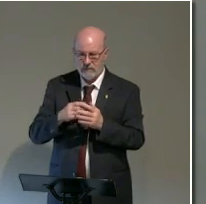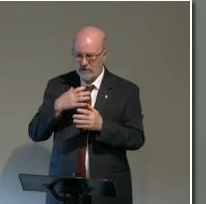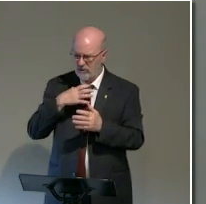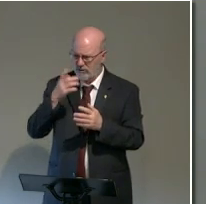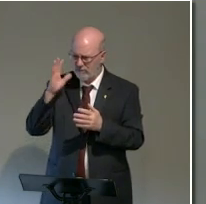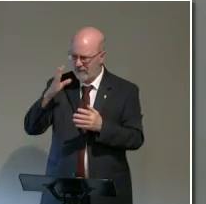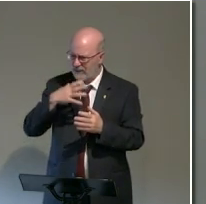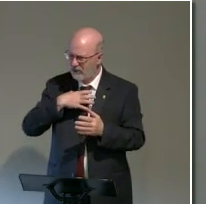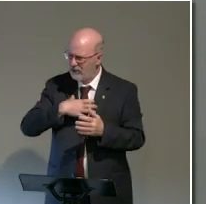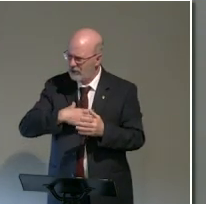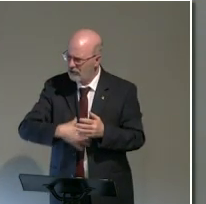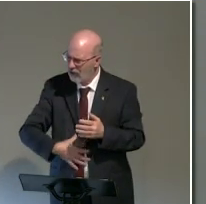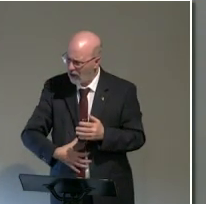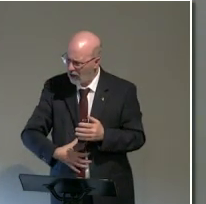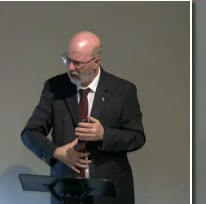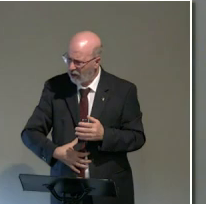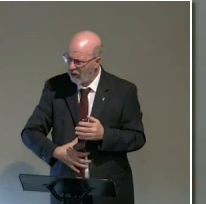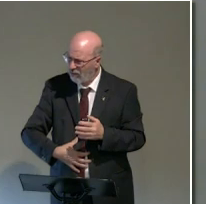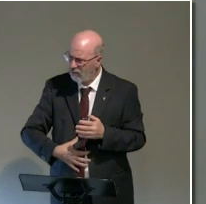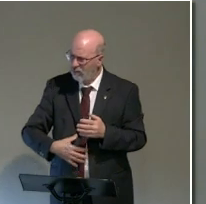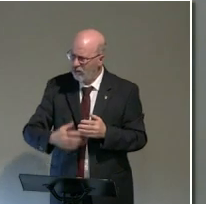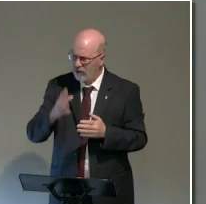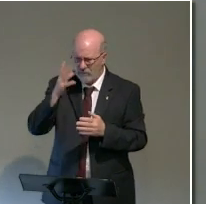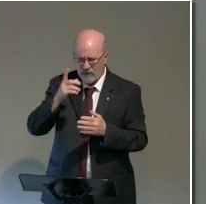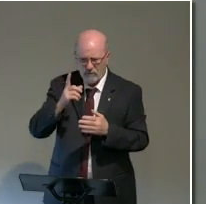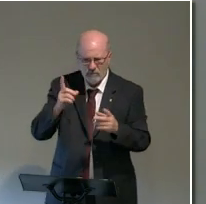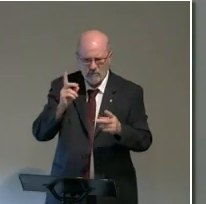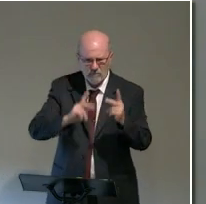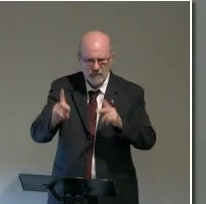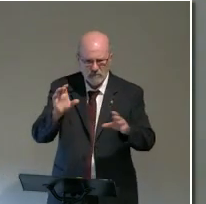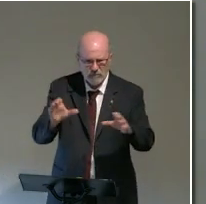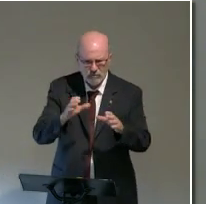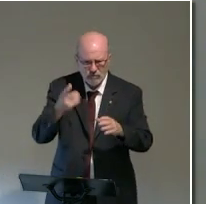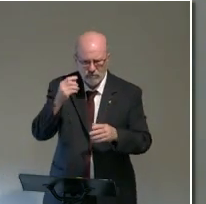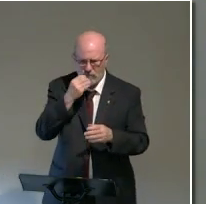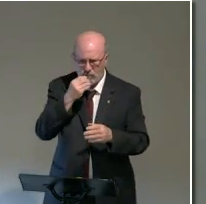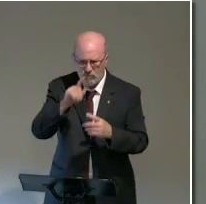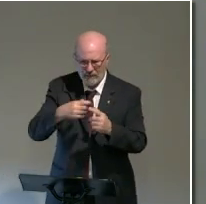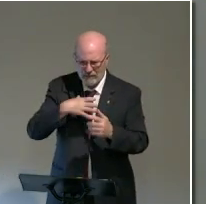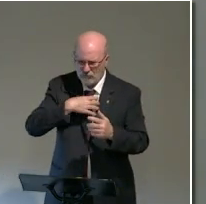Could you imagine what somebody will do for food when they're starving?